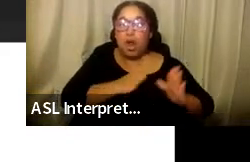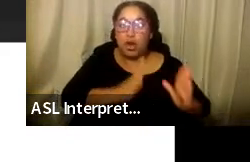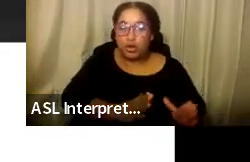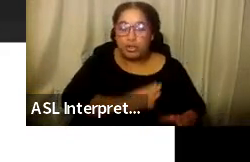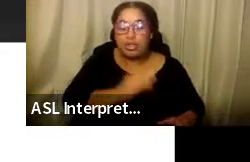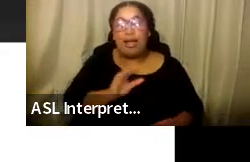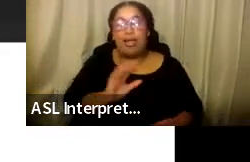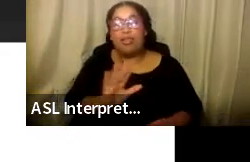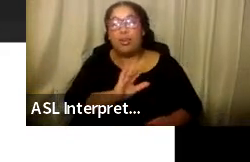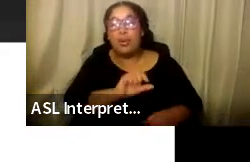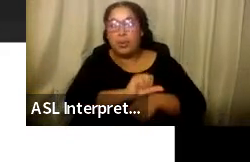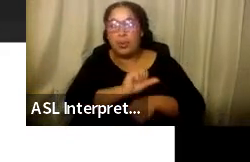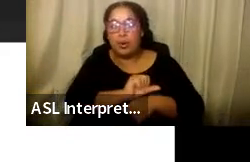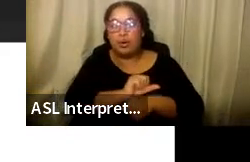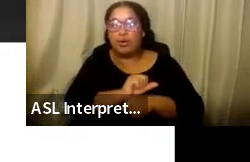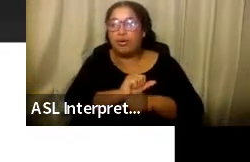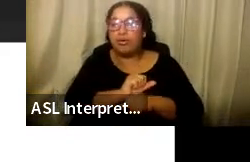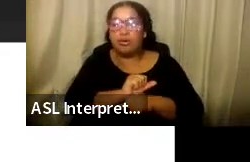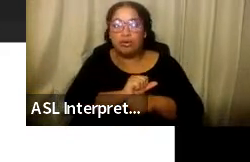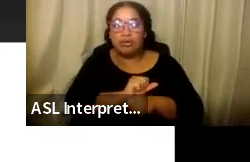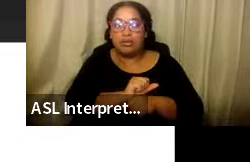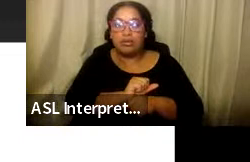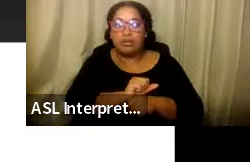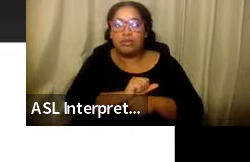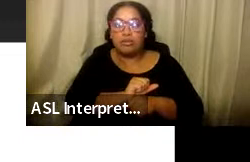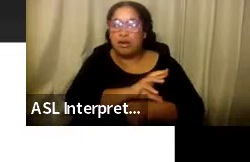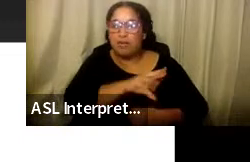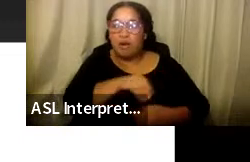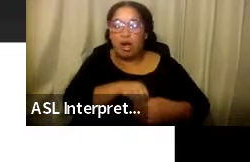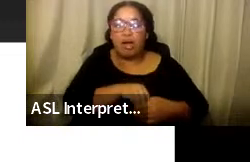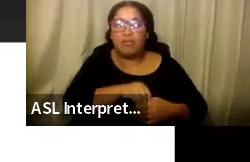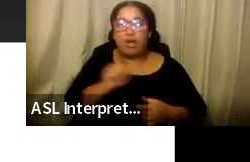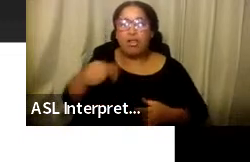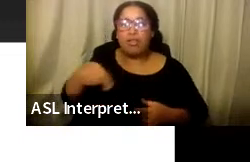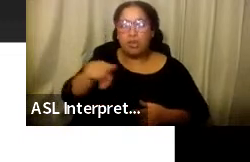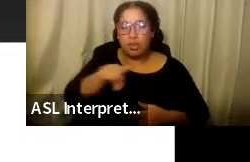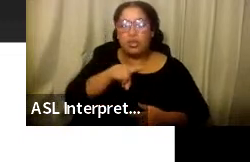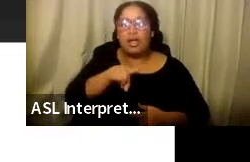work that all of our community partners are doing and all of you are doing out